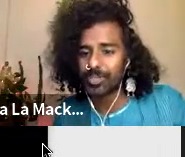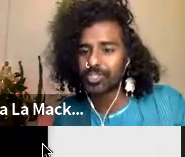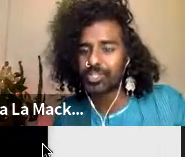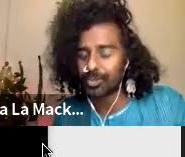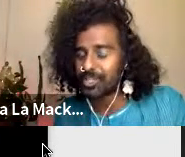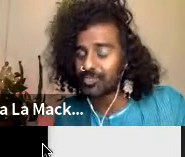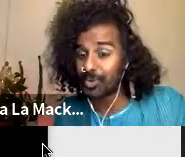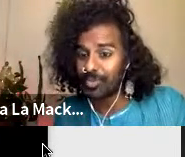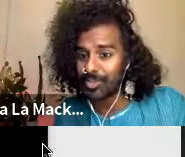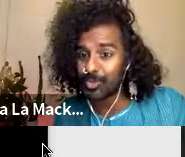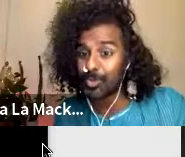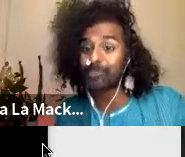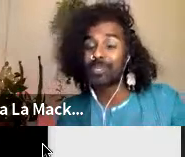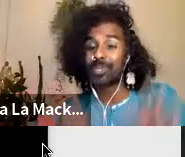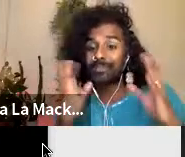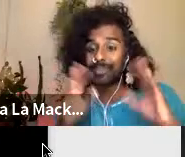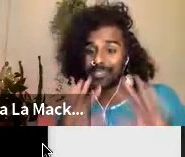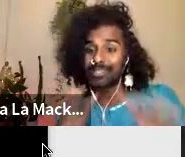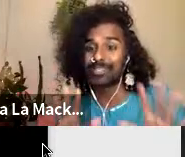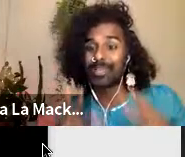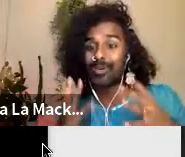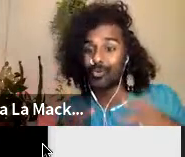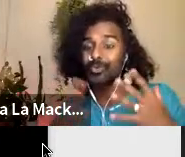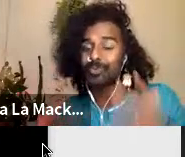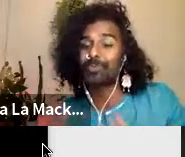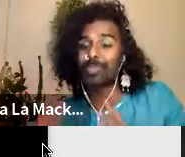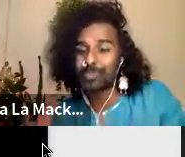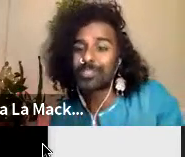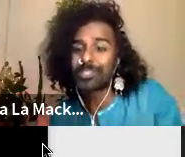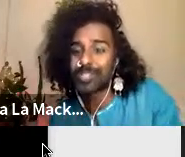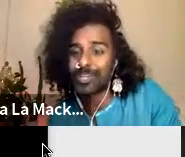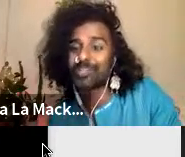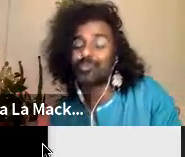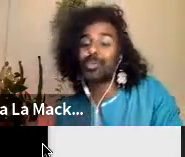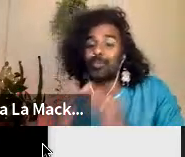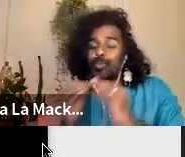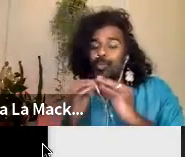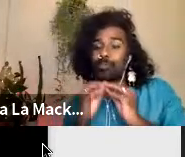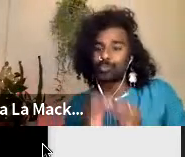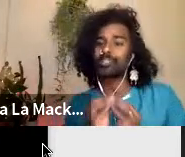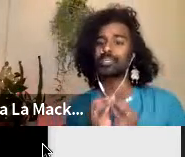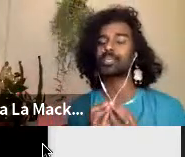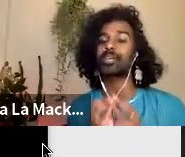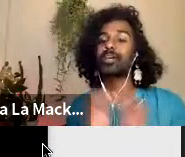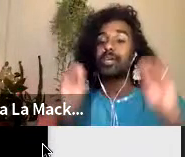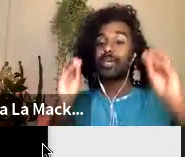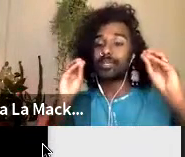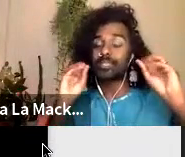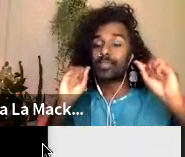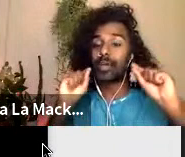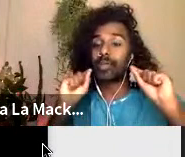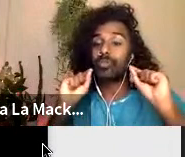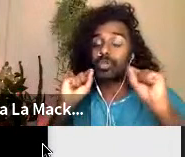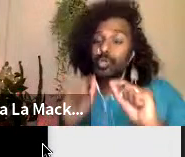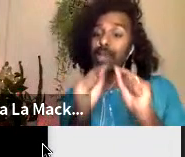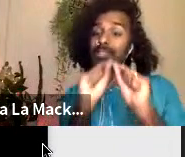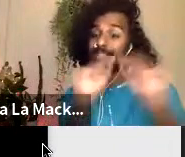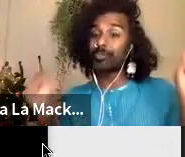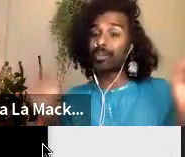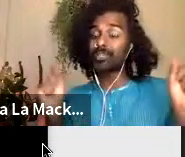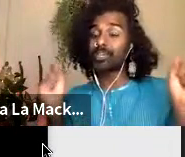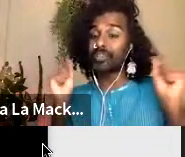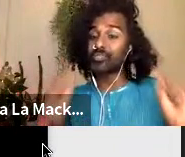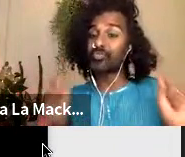not experience gender dysphoria. That's not what I'm saying. This is like, of course, people experience gender dysphoria. But what I'm critiquing here is that the